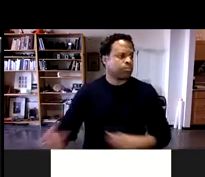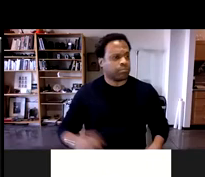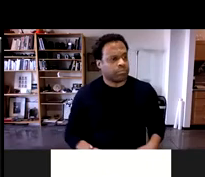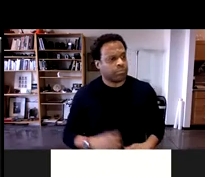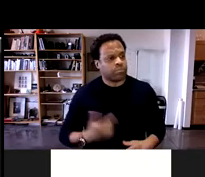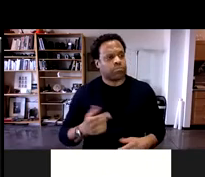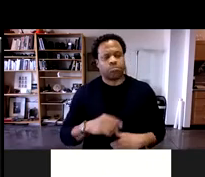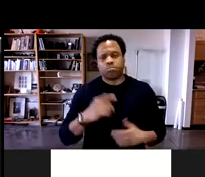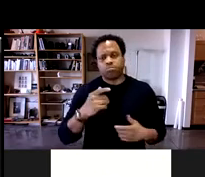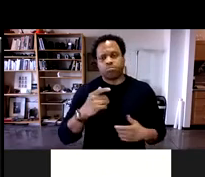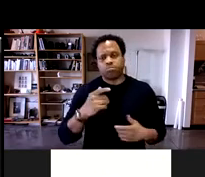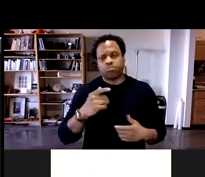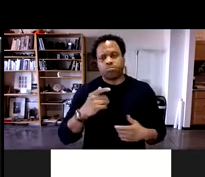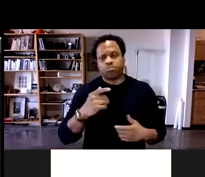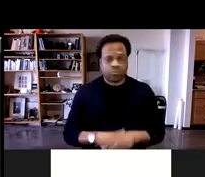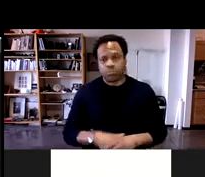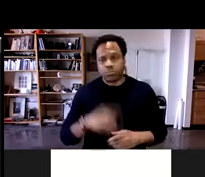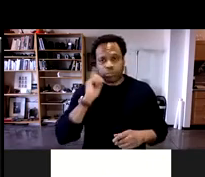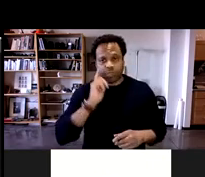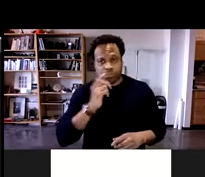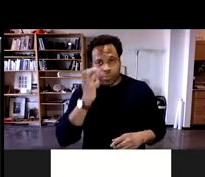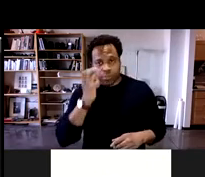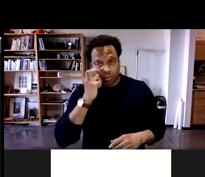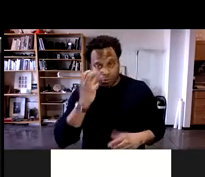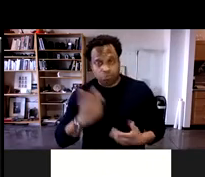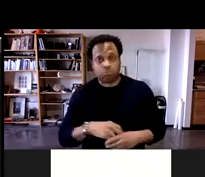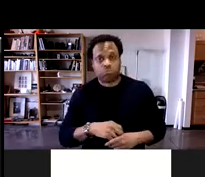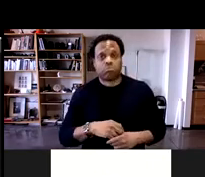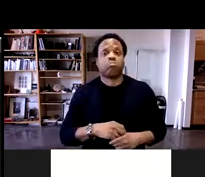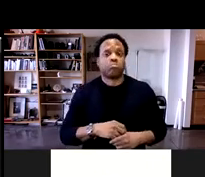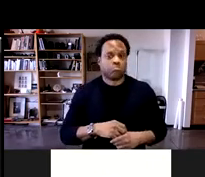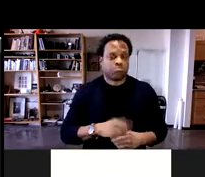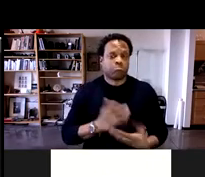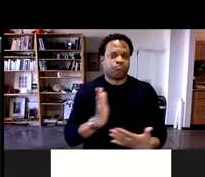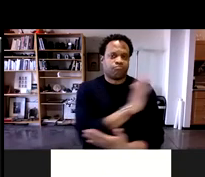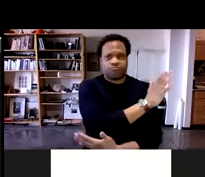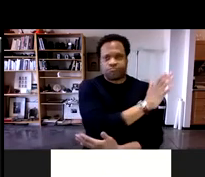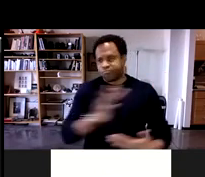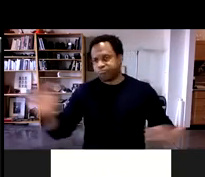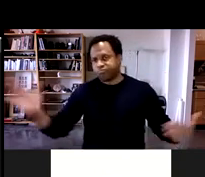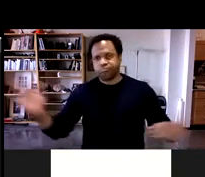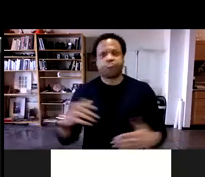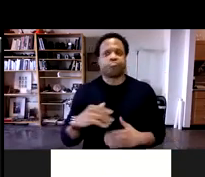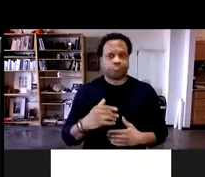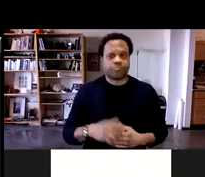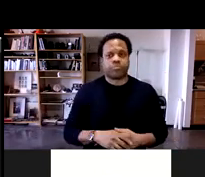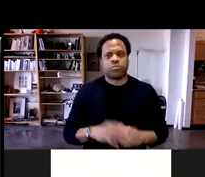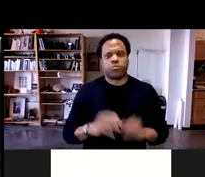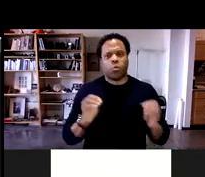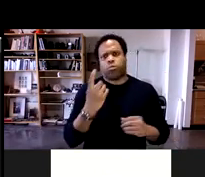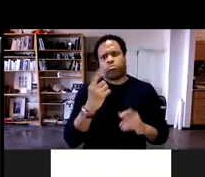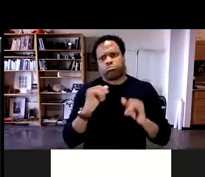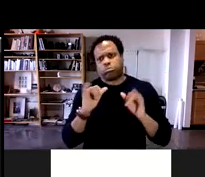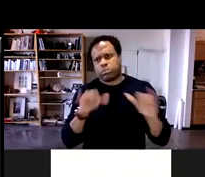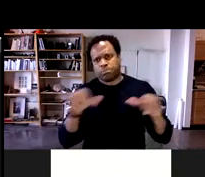when they start to have hearing loss because they have difficulty communicating. And then there are